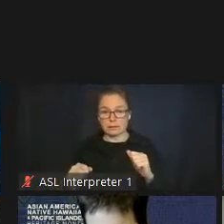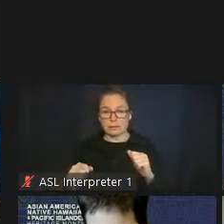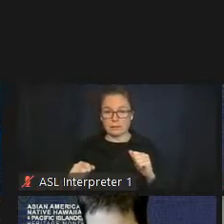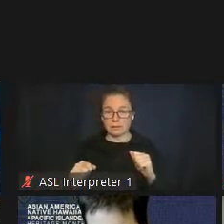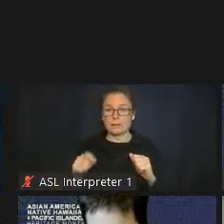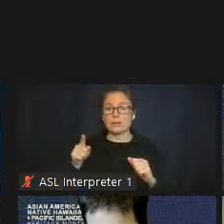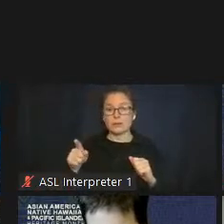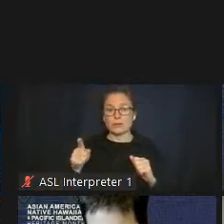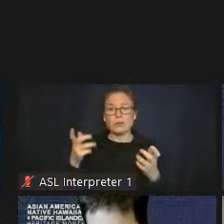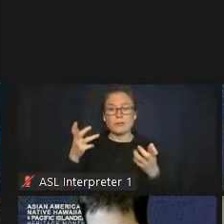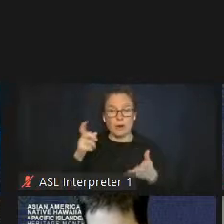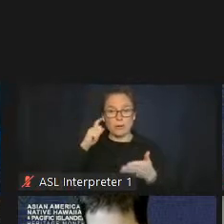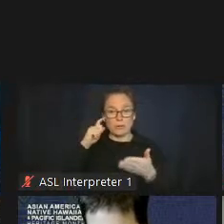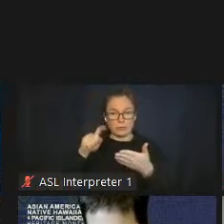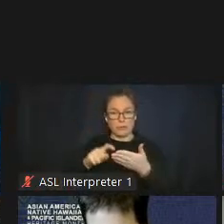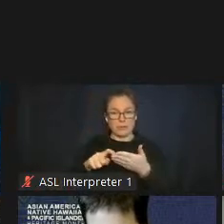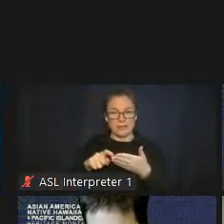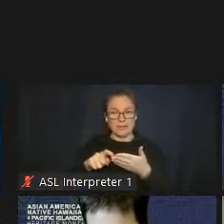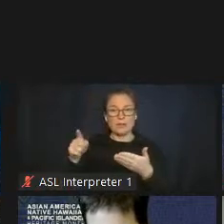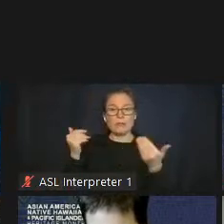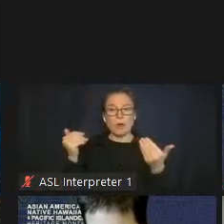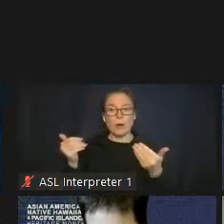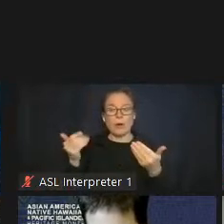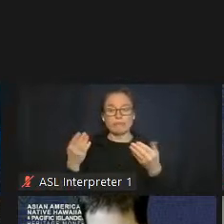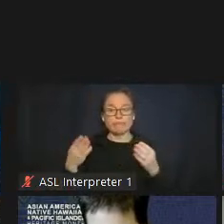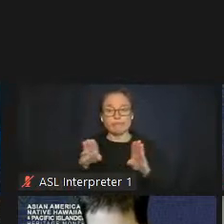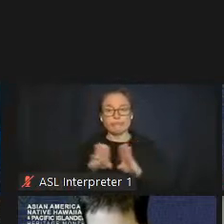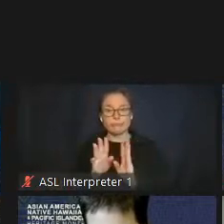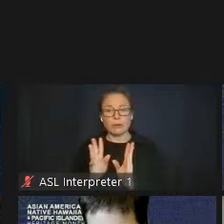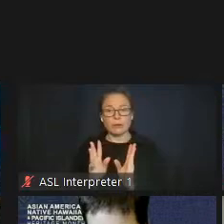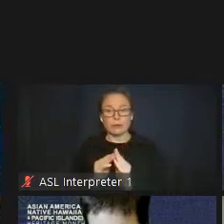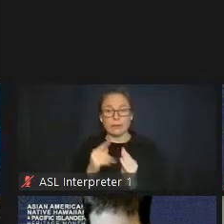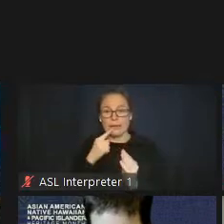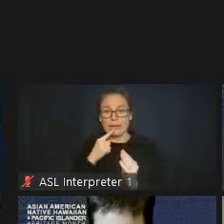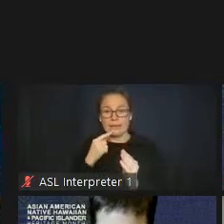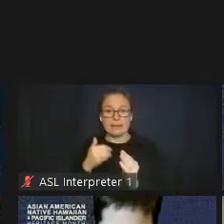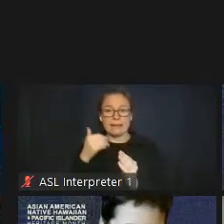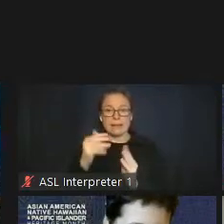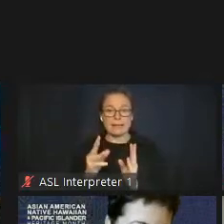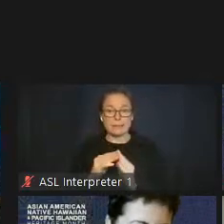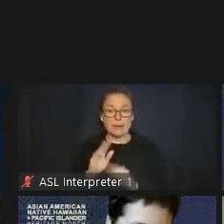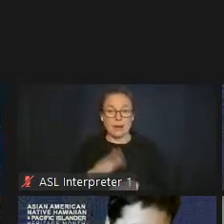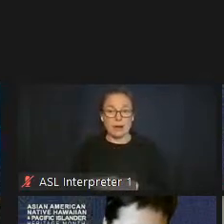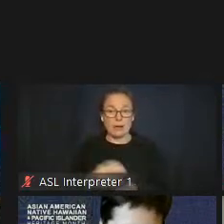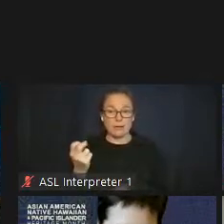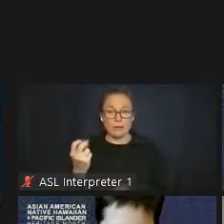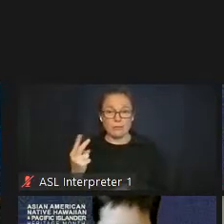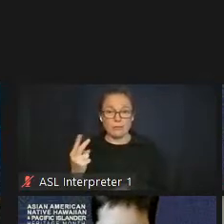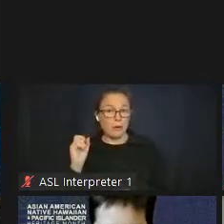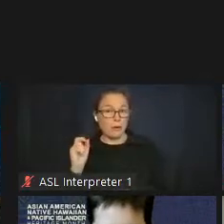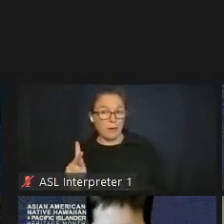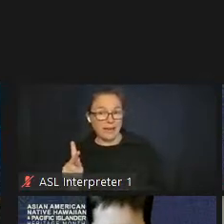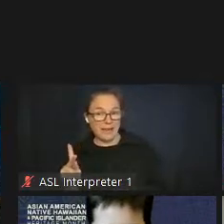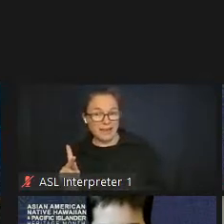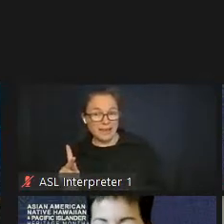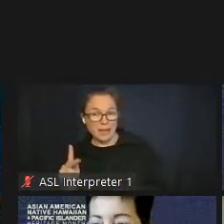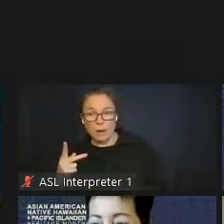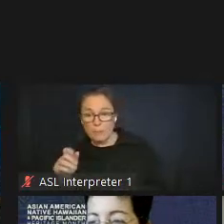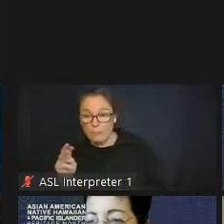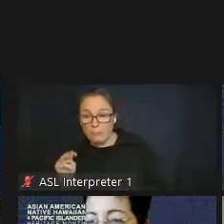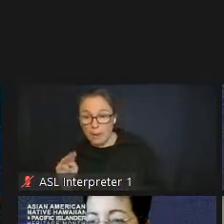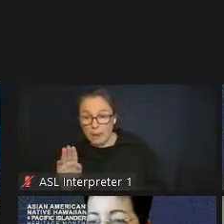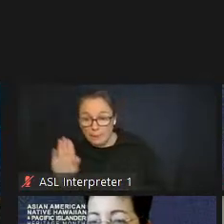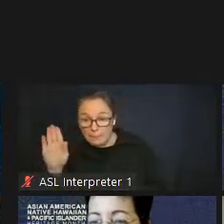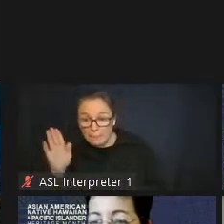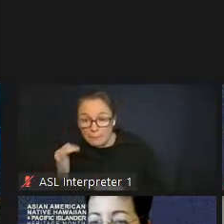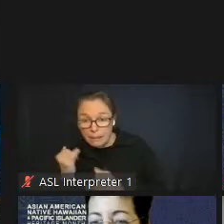already noticed it, you just would adjourn this meeting and just say the next meeting's on the 12th. Okay, I saw Pam raise a hand. Any last